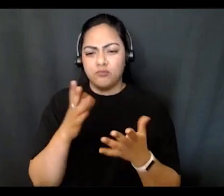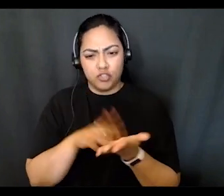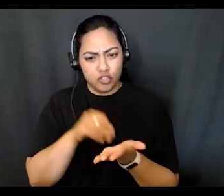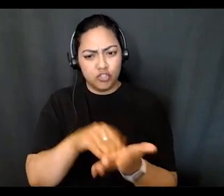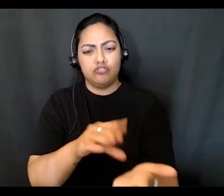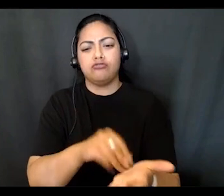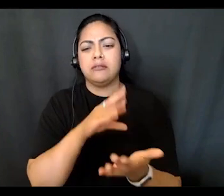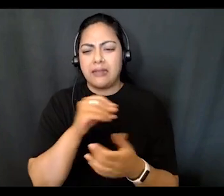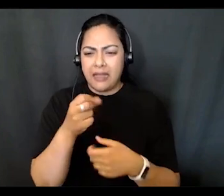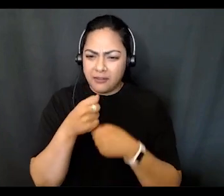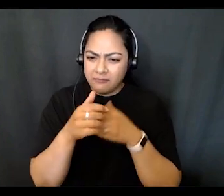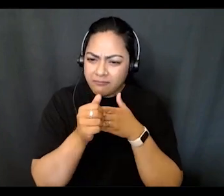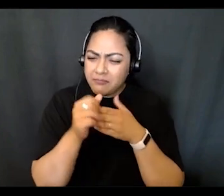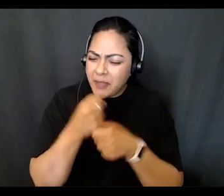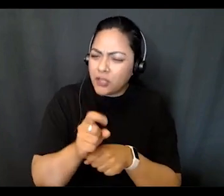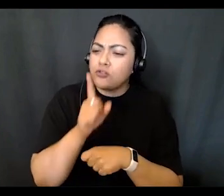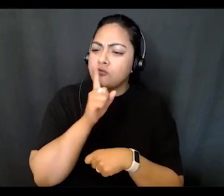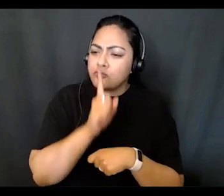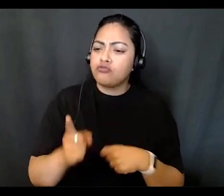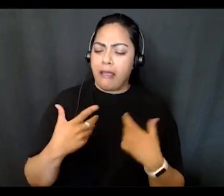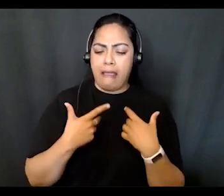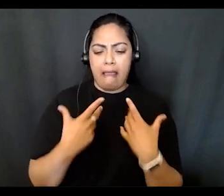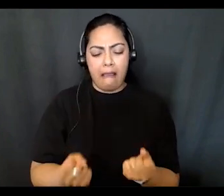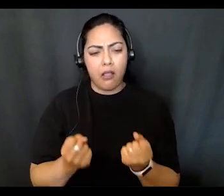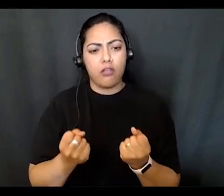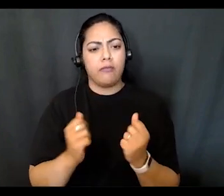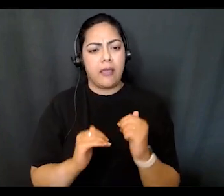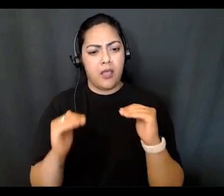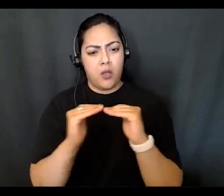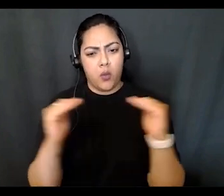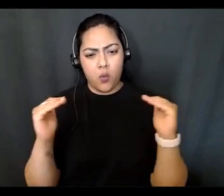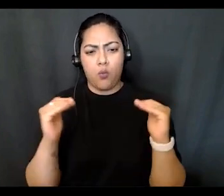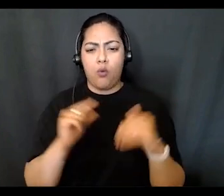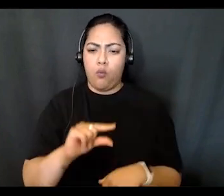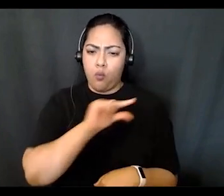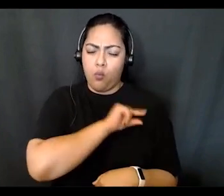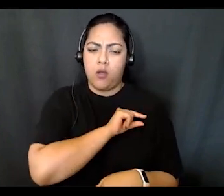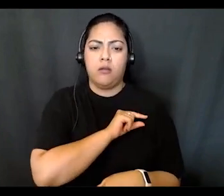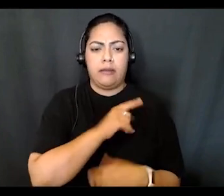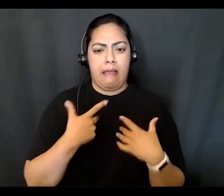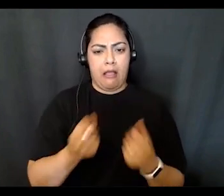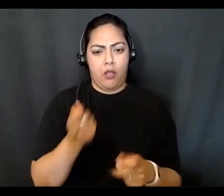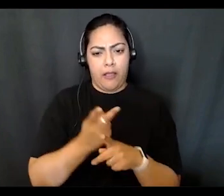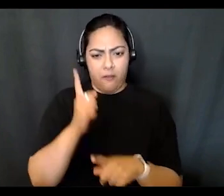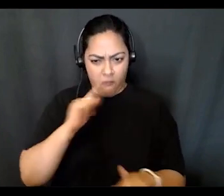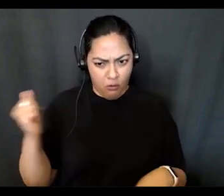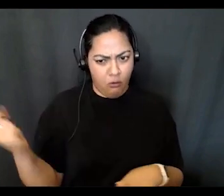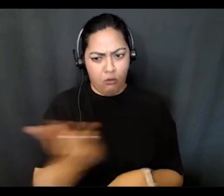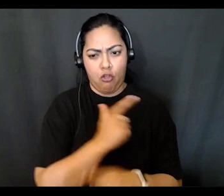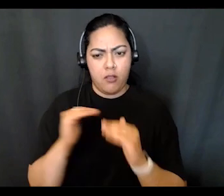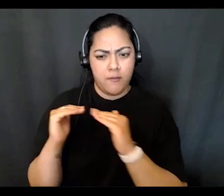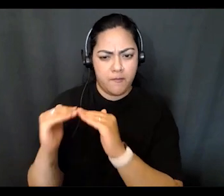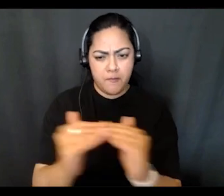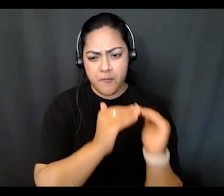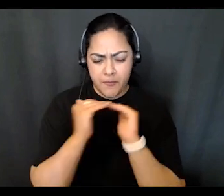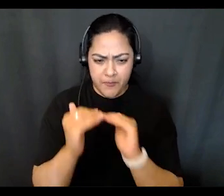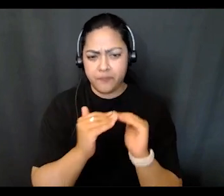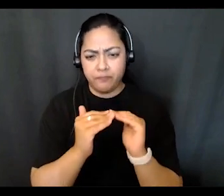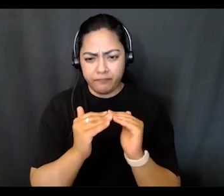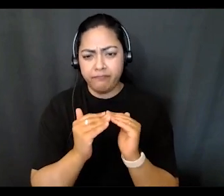safe and high-quality healthcare for all. And we appreciate your willingness to learn with us as we gather from coast to